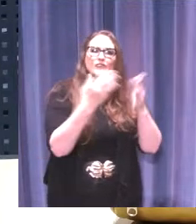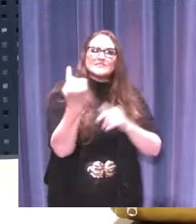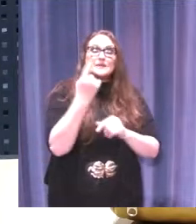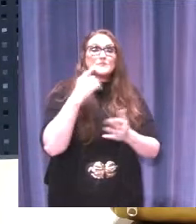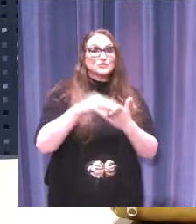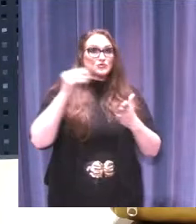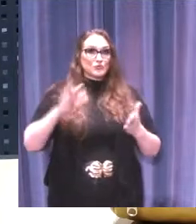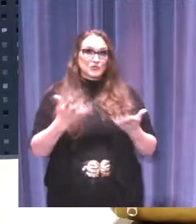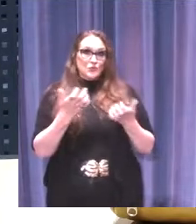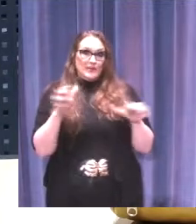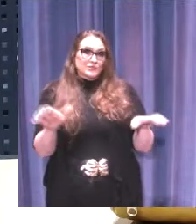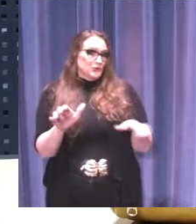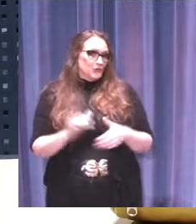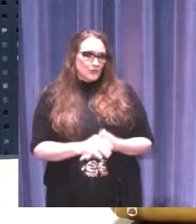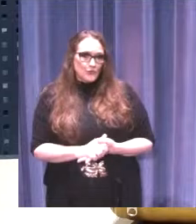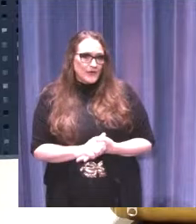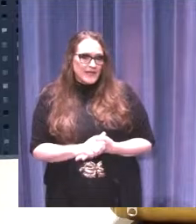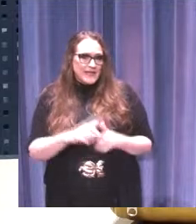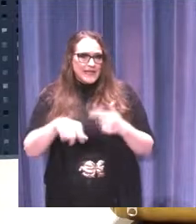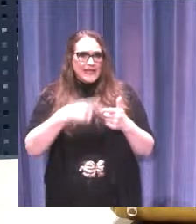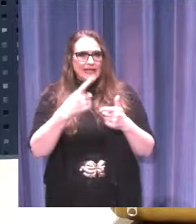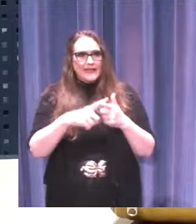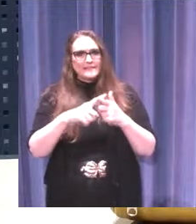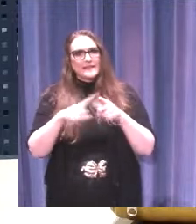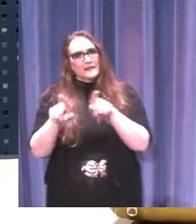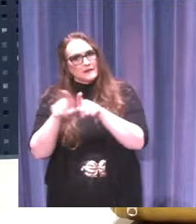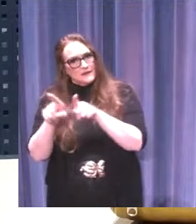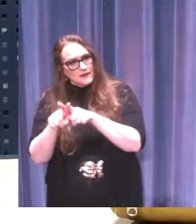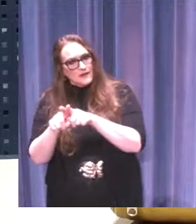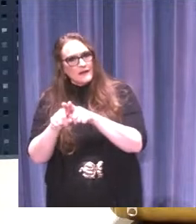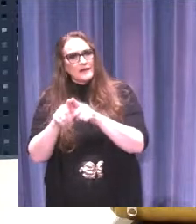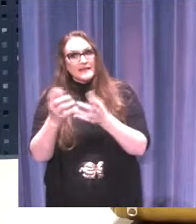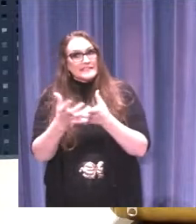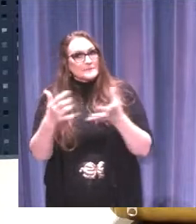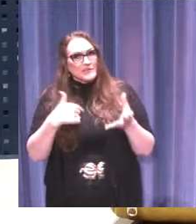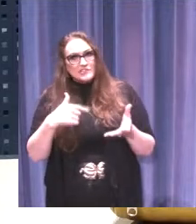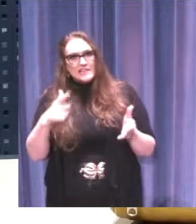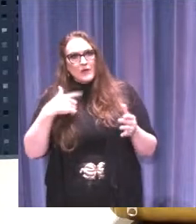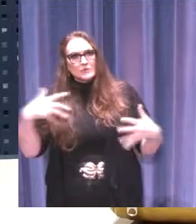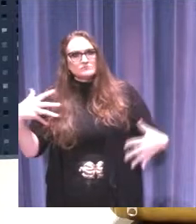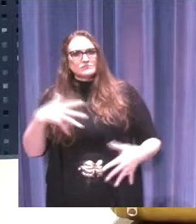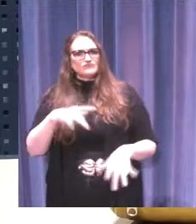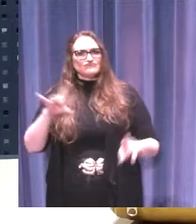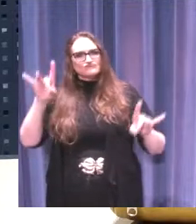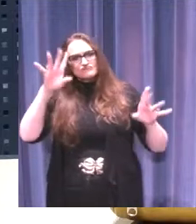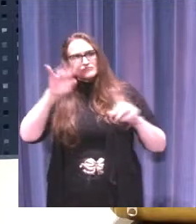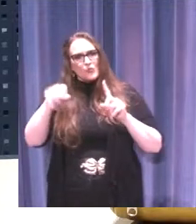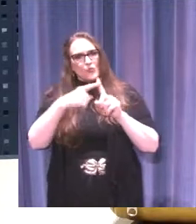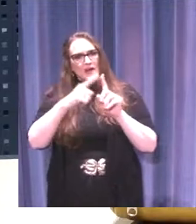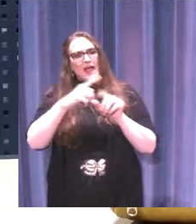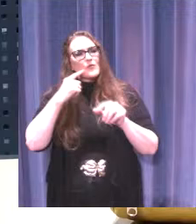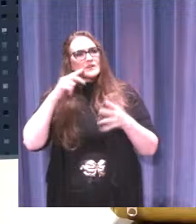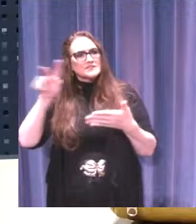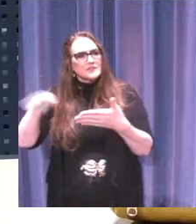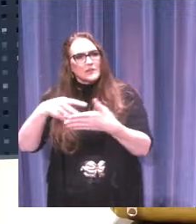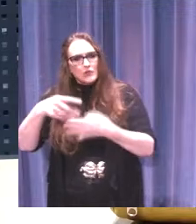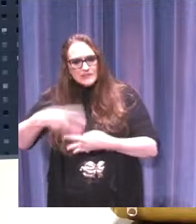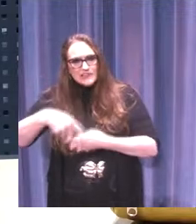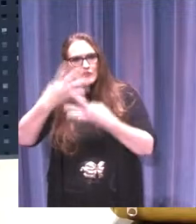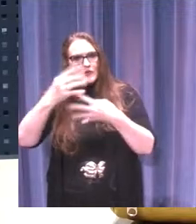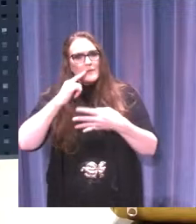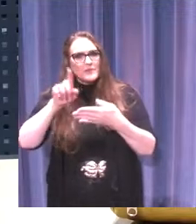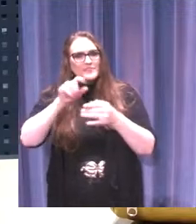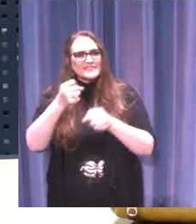students want to do. And in addition to that, as much as I was horrified when I was looking up statistics,